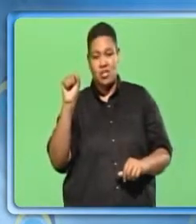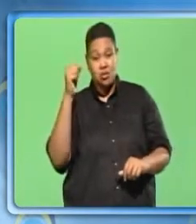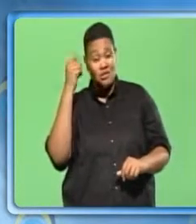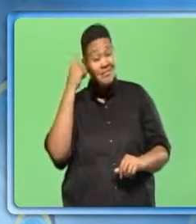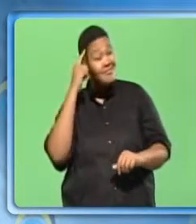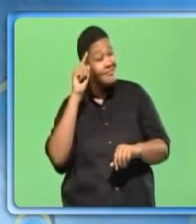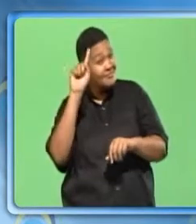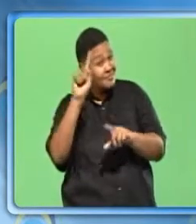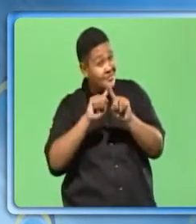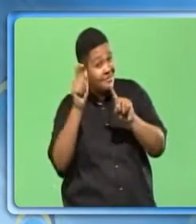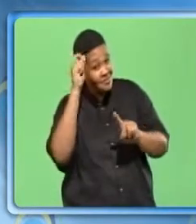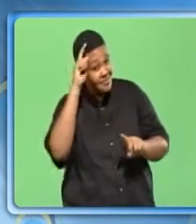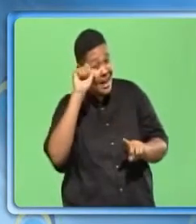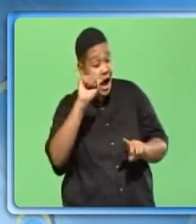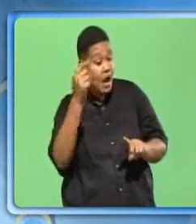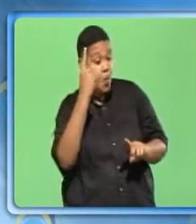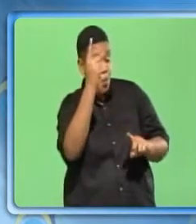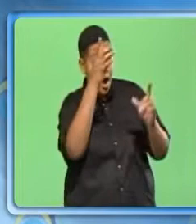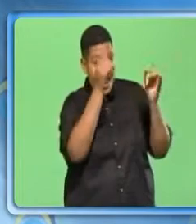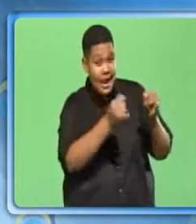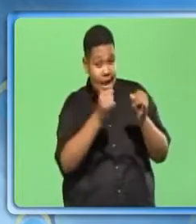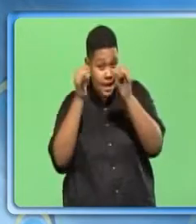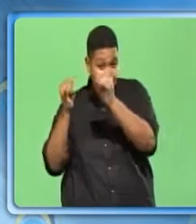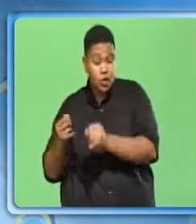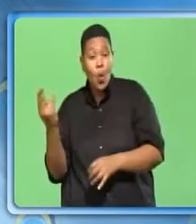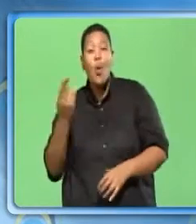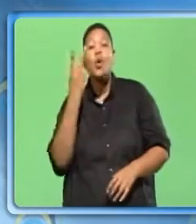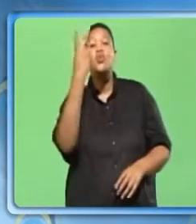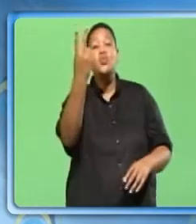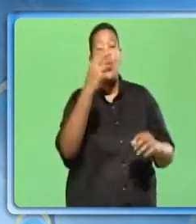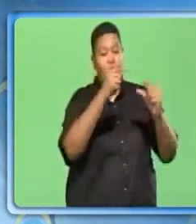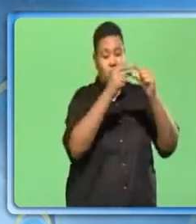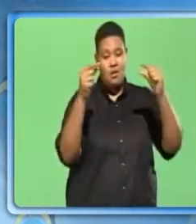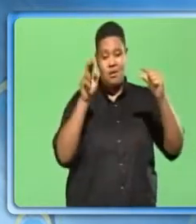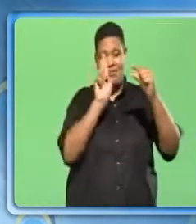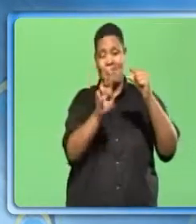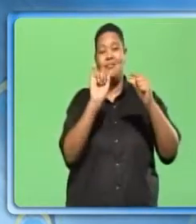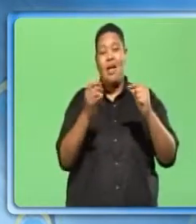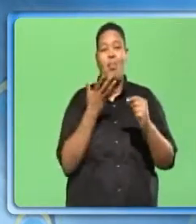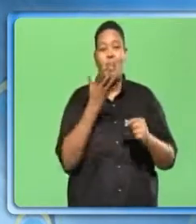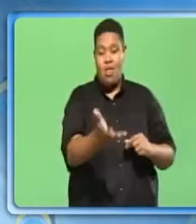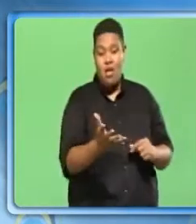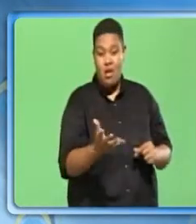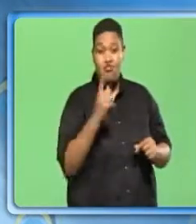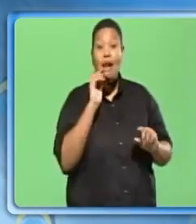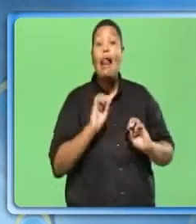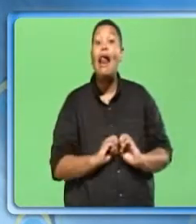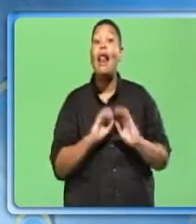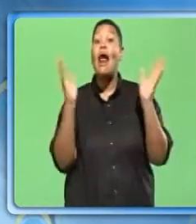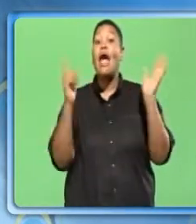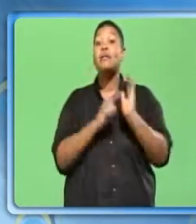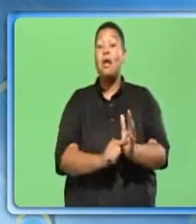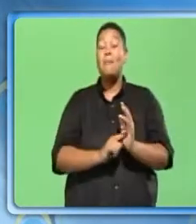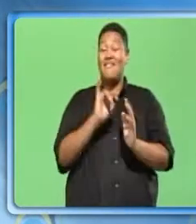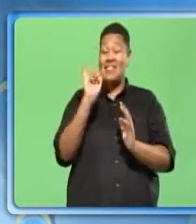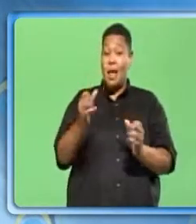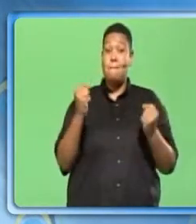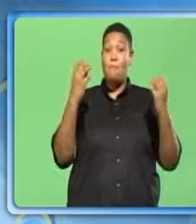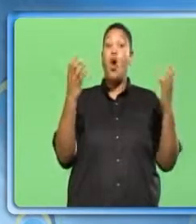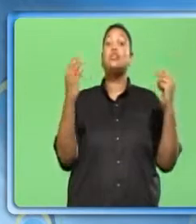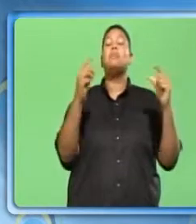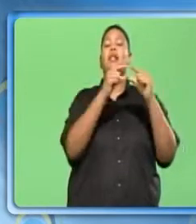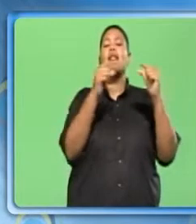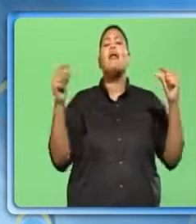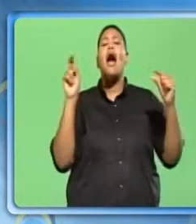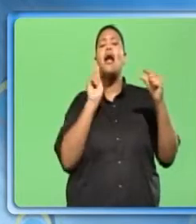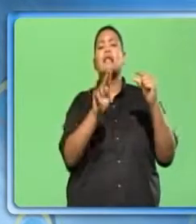course, in any one individual, only 2 alleles can be present. A clear example of such multiple alleles is